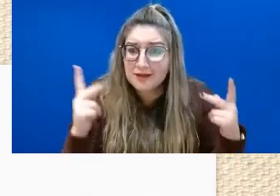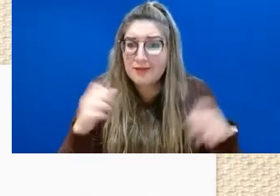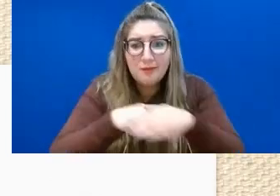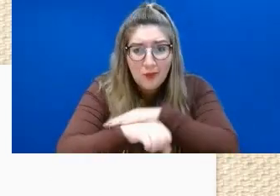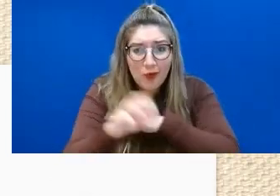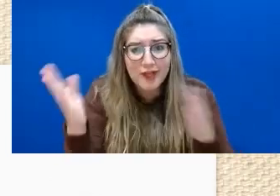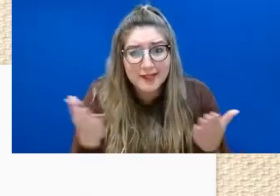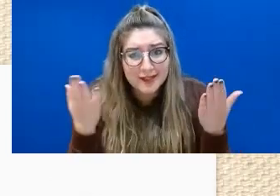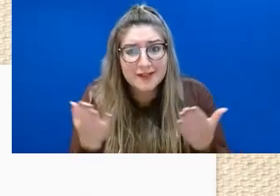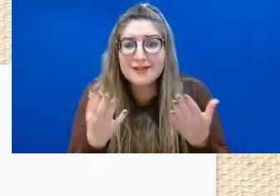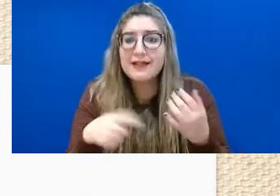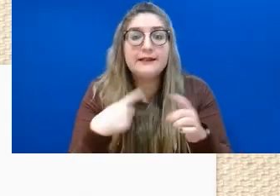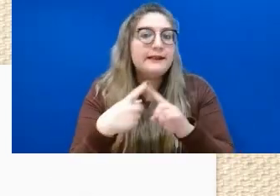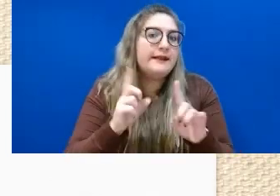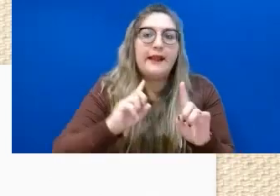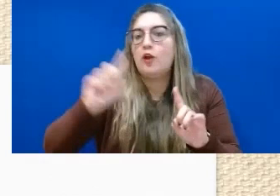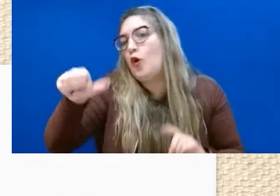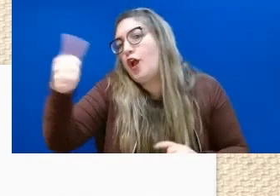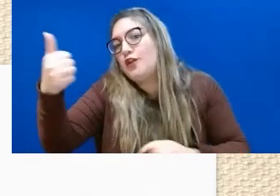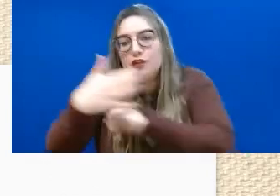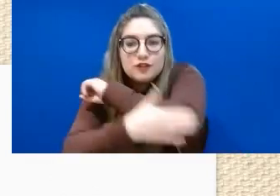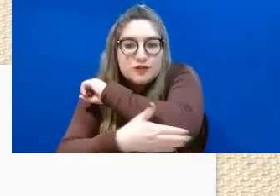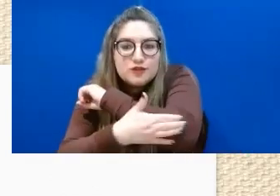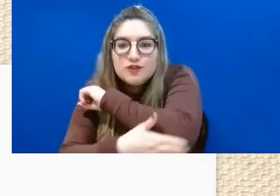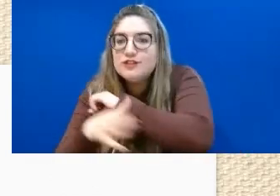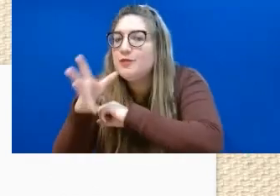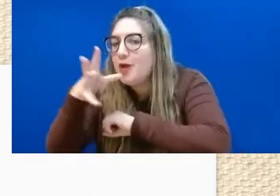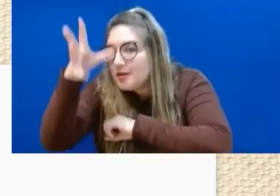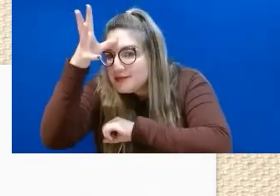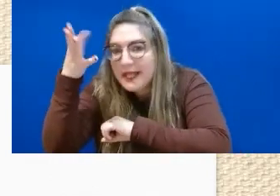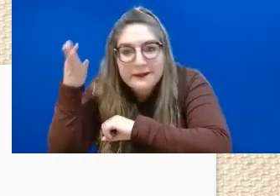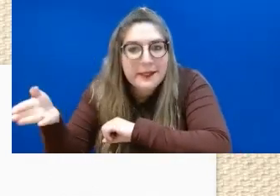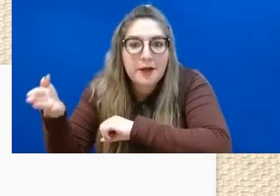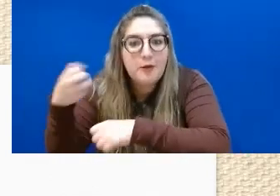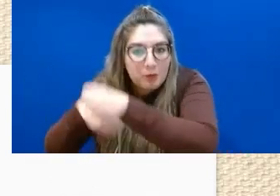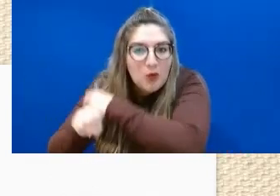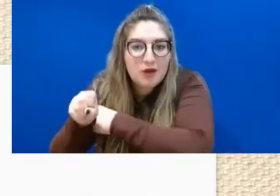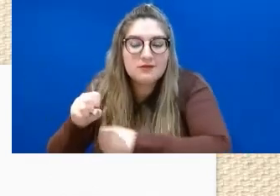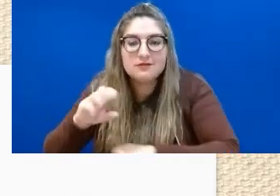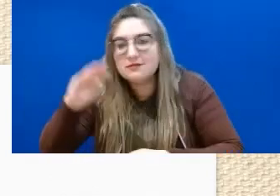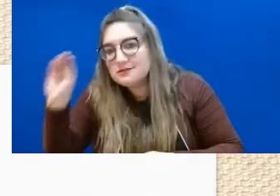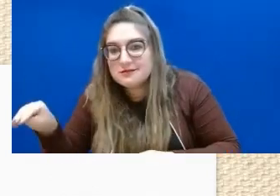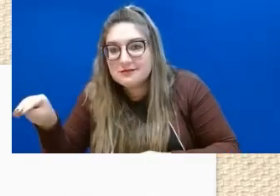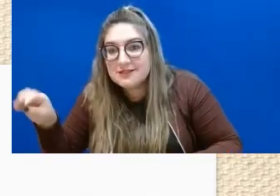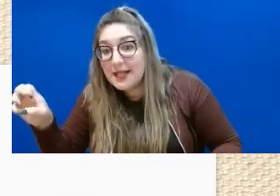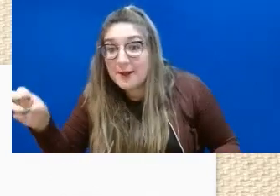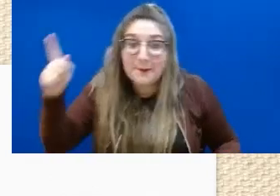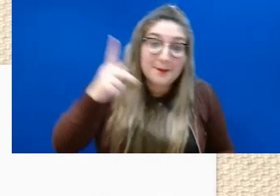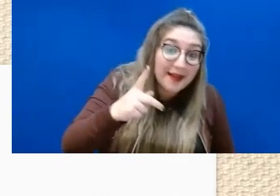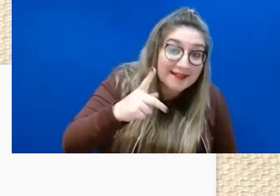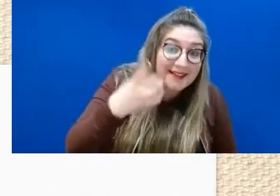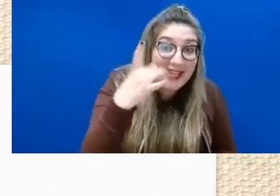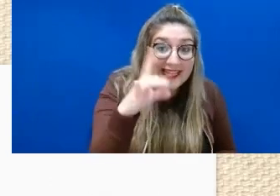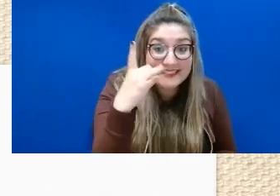to the country they moved to the country they were the parents they were born or things like that, and then they come back once they're